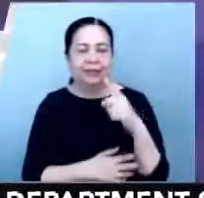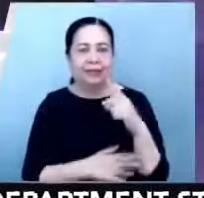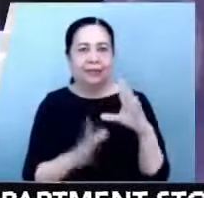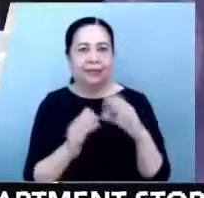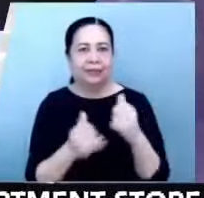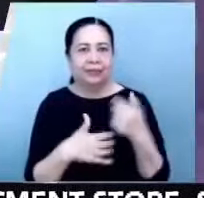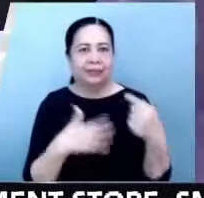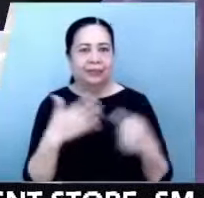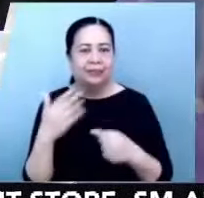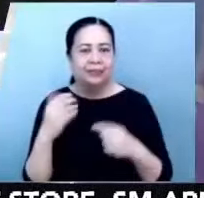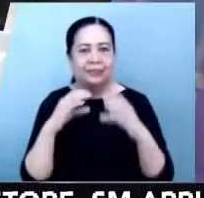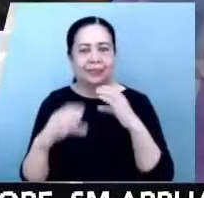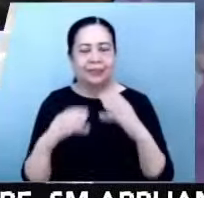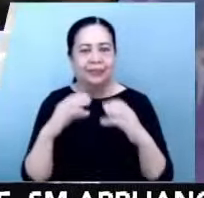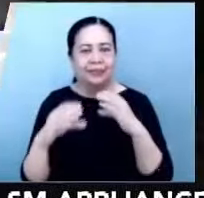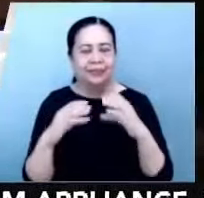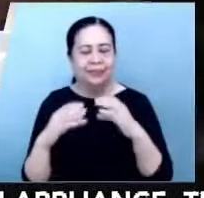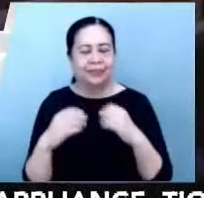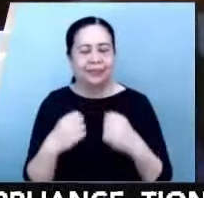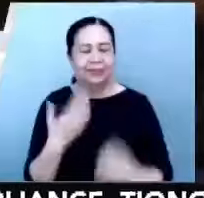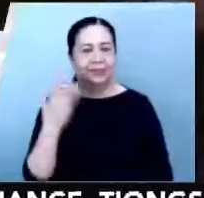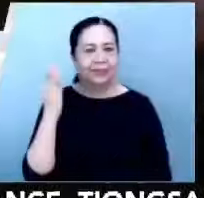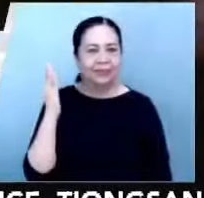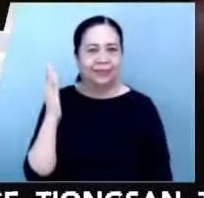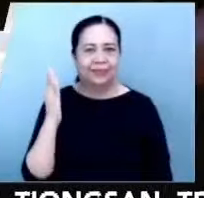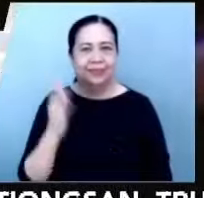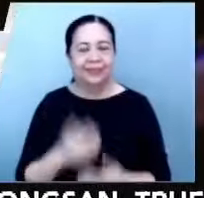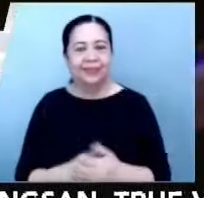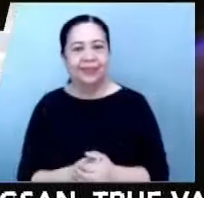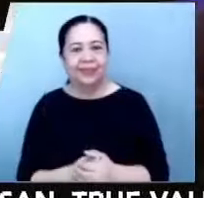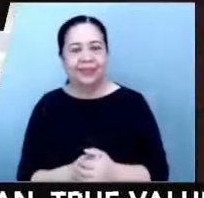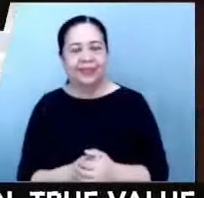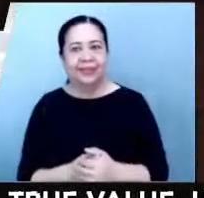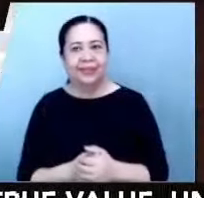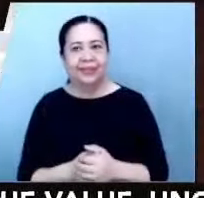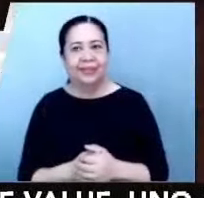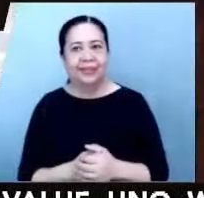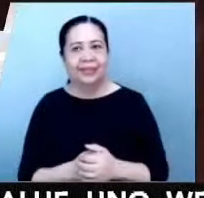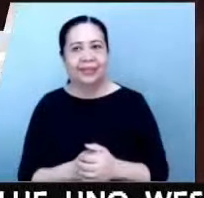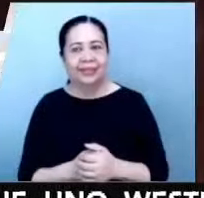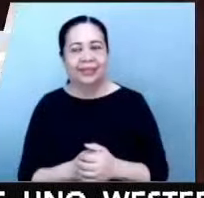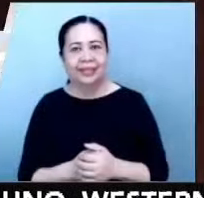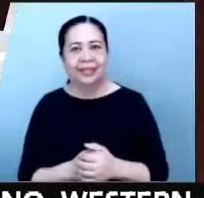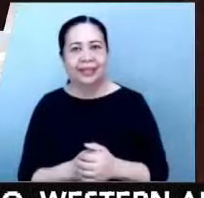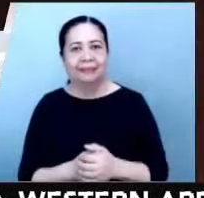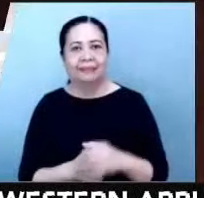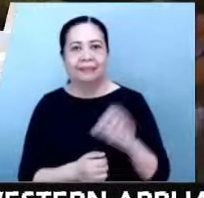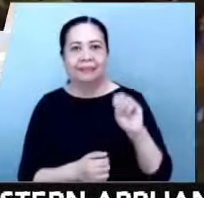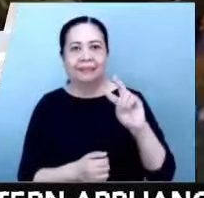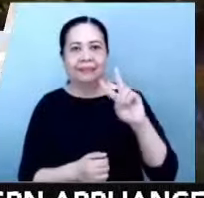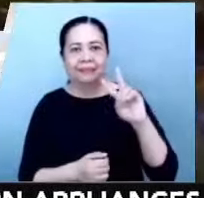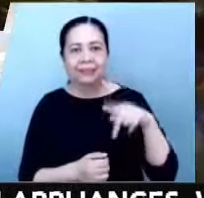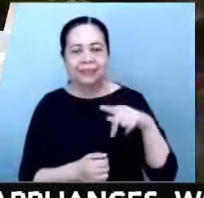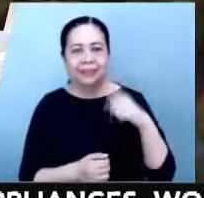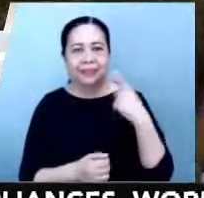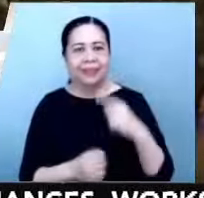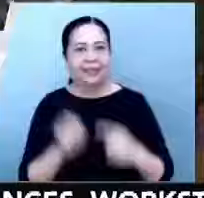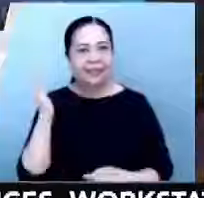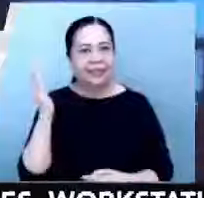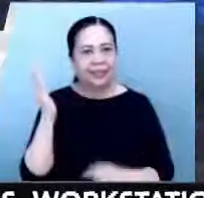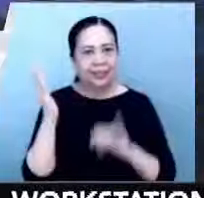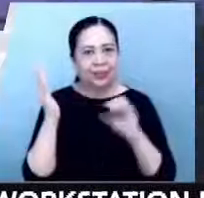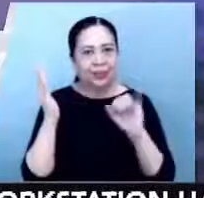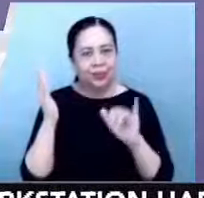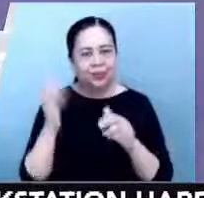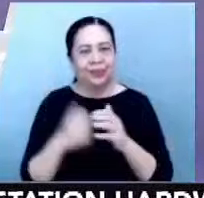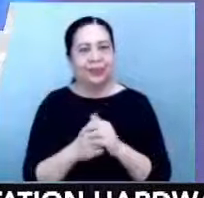Communications, Angel Javier Cruz, Sparkle GMA Artist Center Vice President Joy Marcelo, and Senior Talent